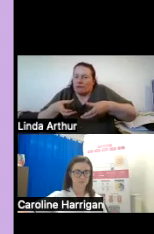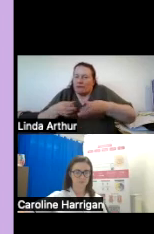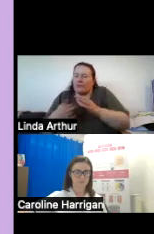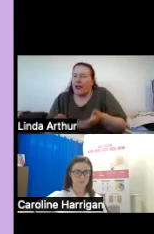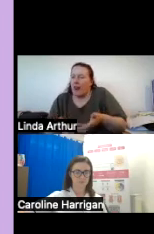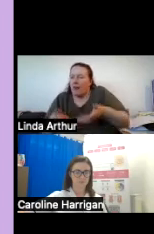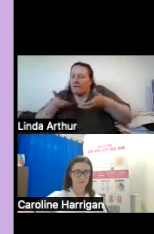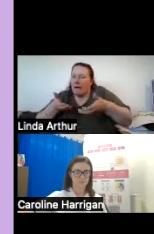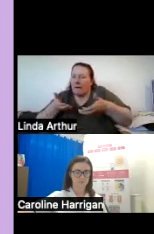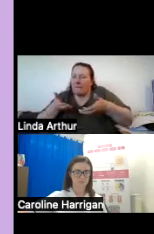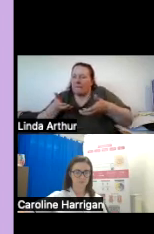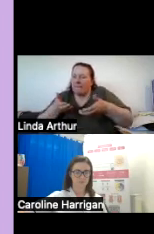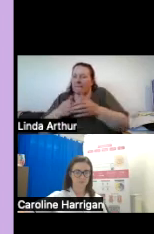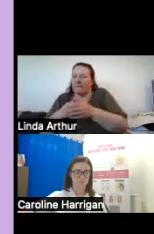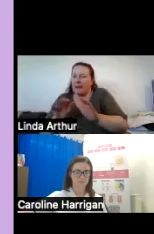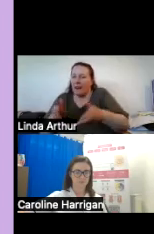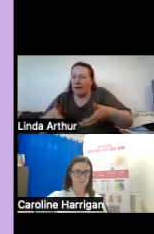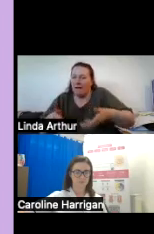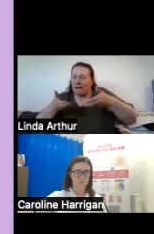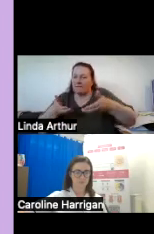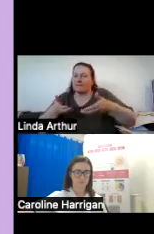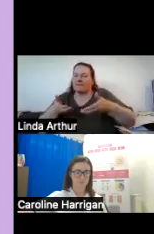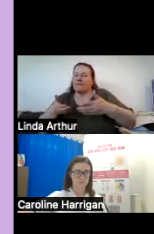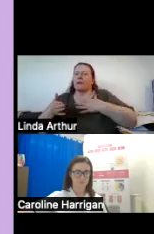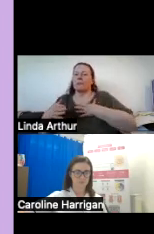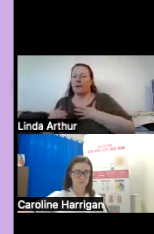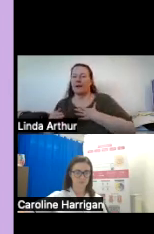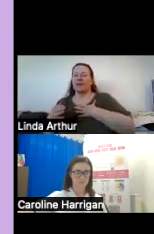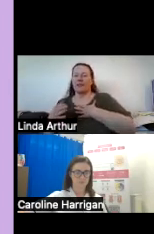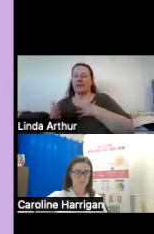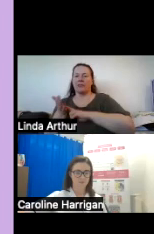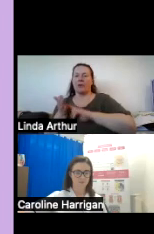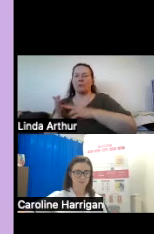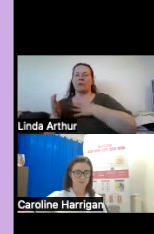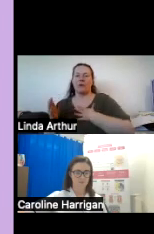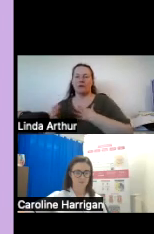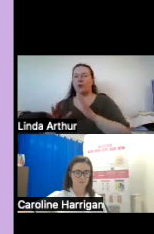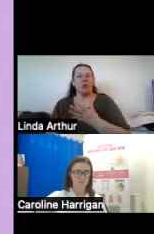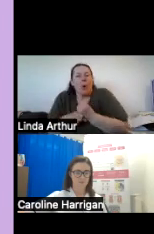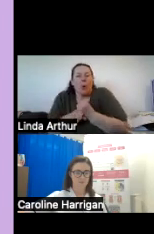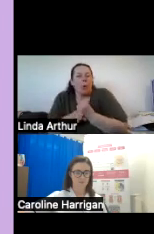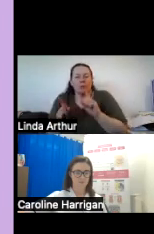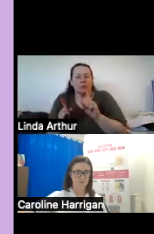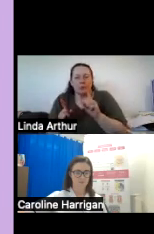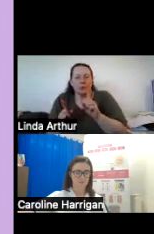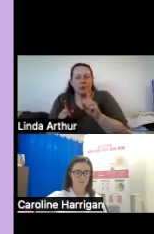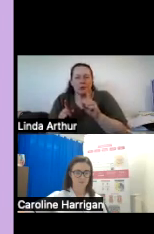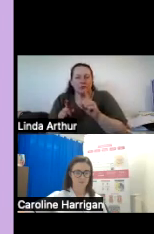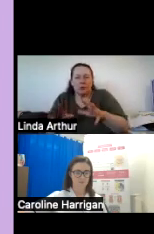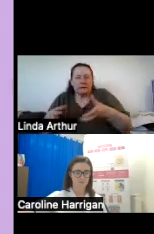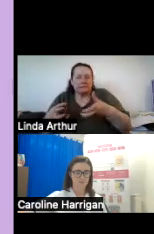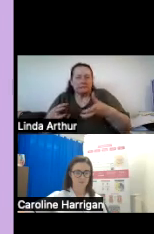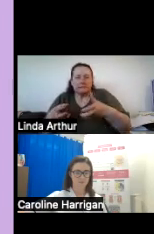Lift them up inside. Breathe normally. Don't hold your breath or tighten your